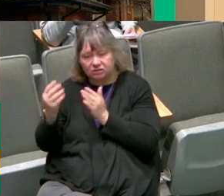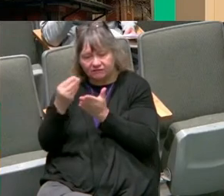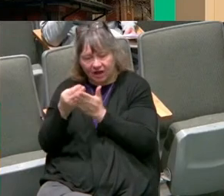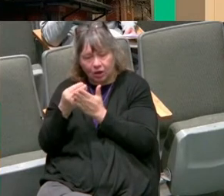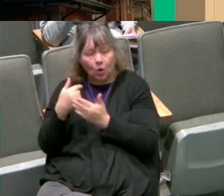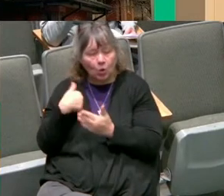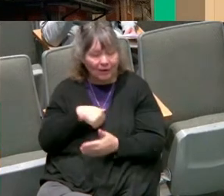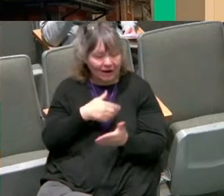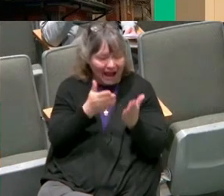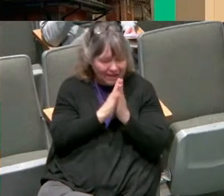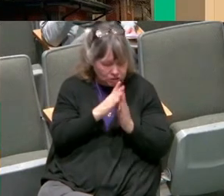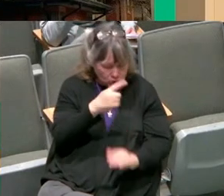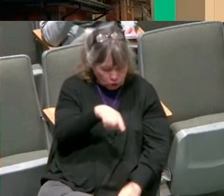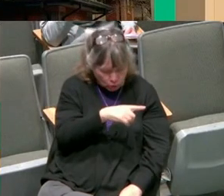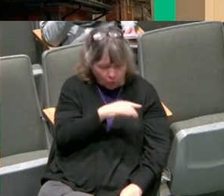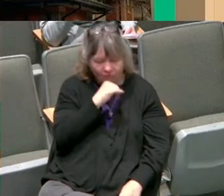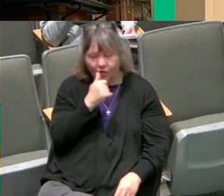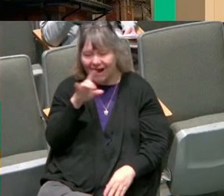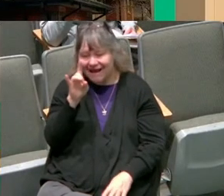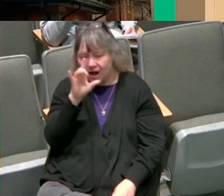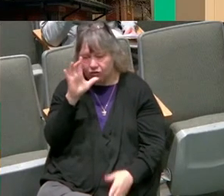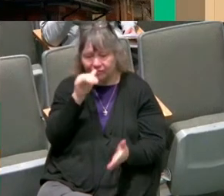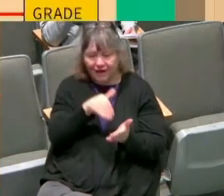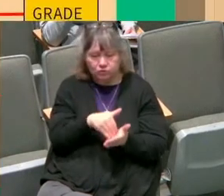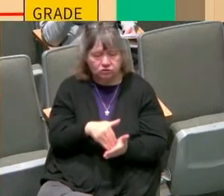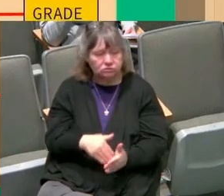asking you for eight hundred thousand